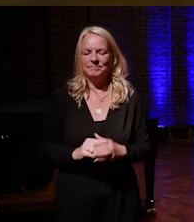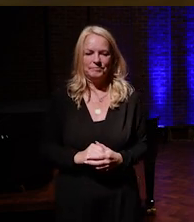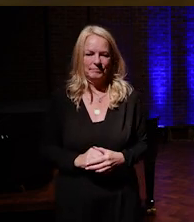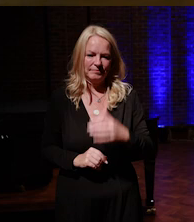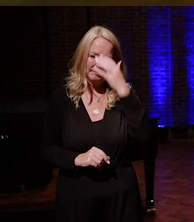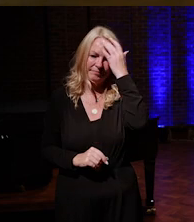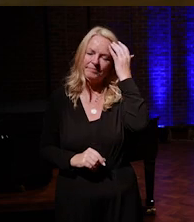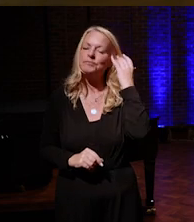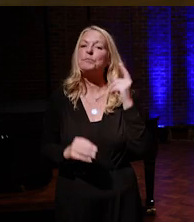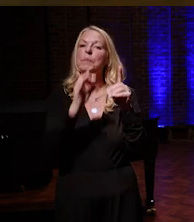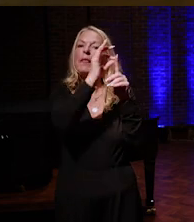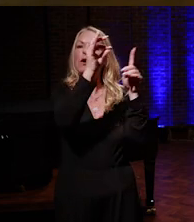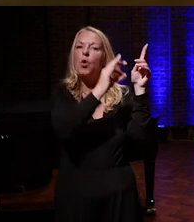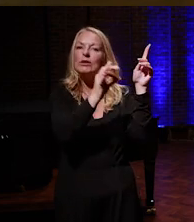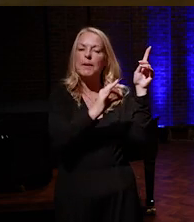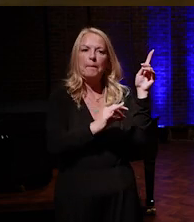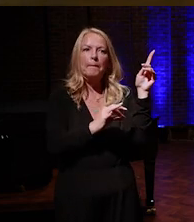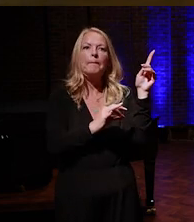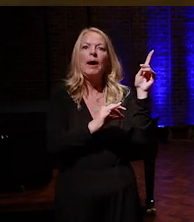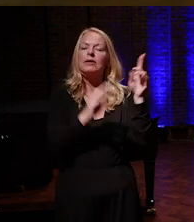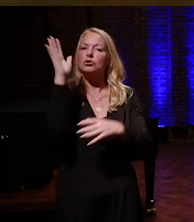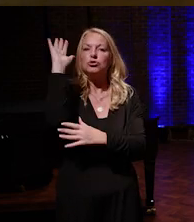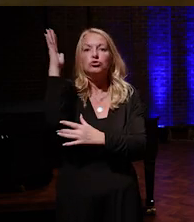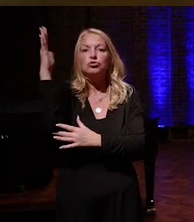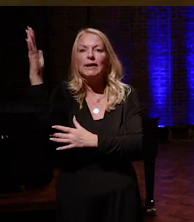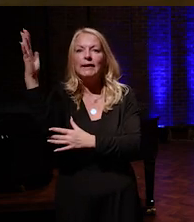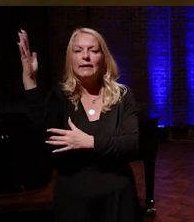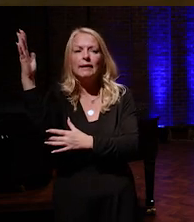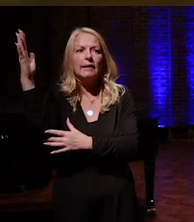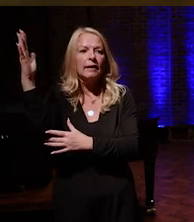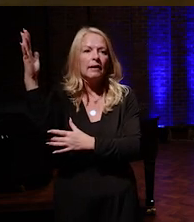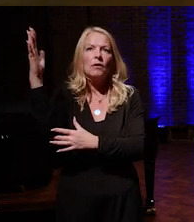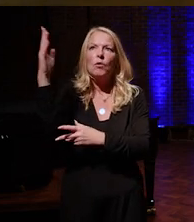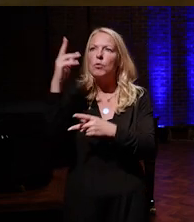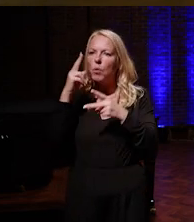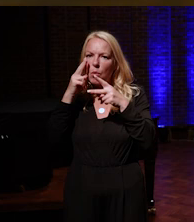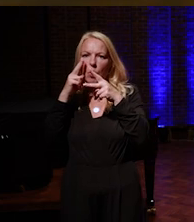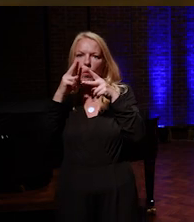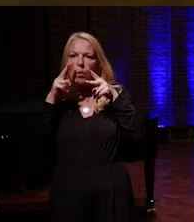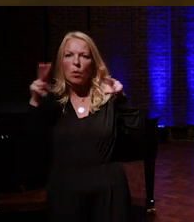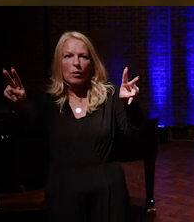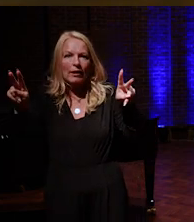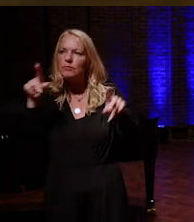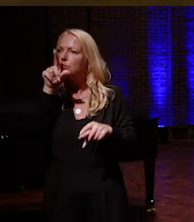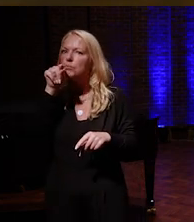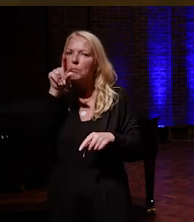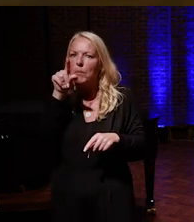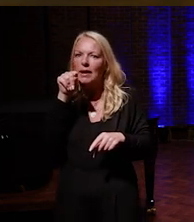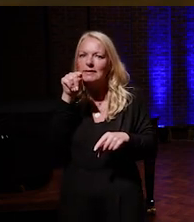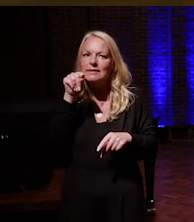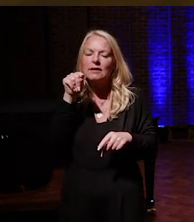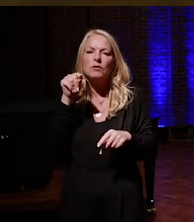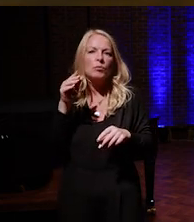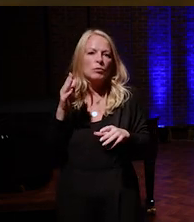And in the autumn, go find a tree. This is a fantastic time to look for ladybirds. If you're gentle,